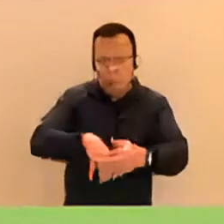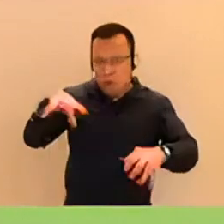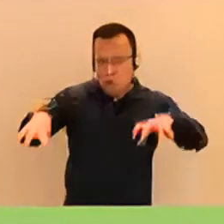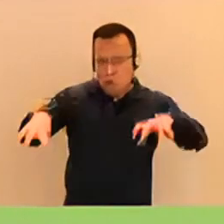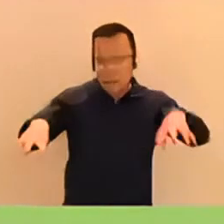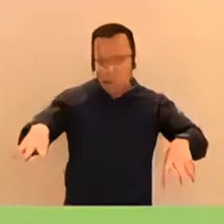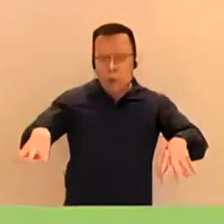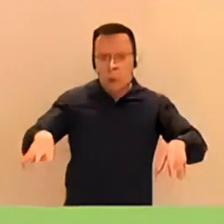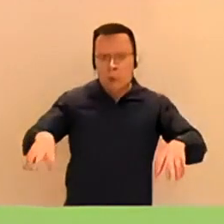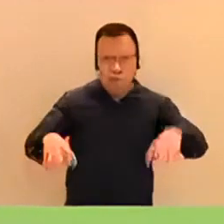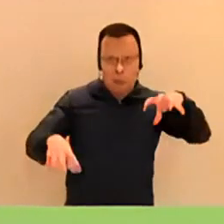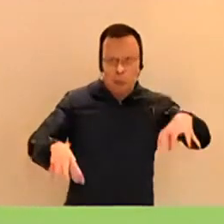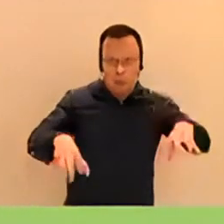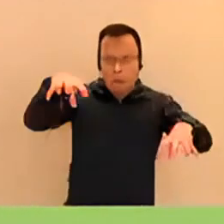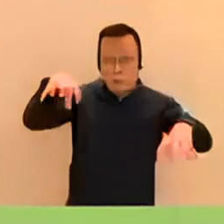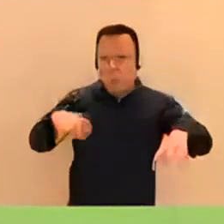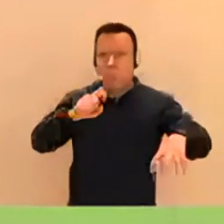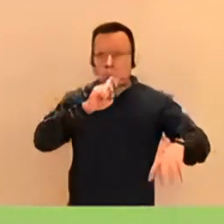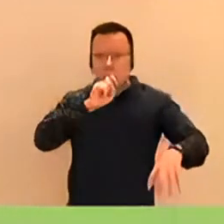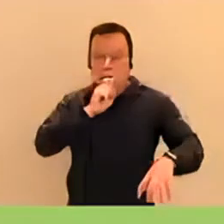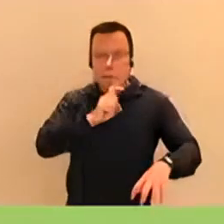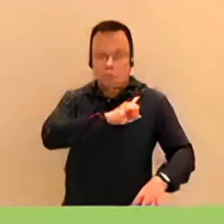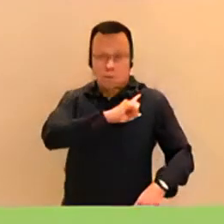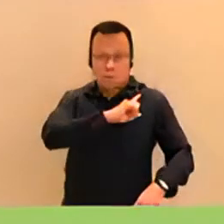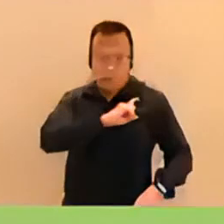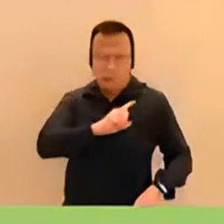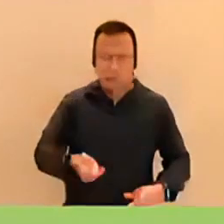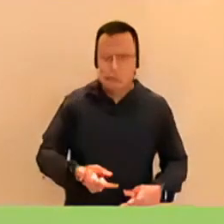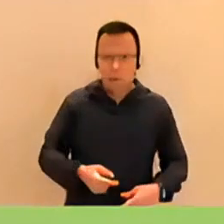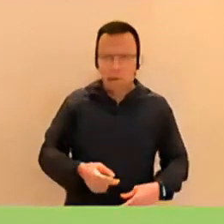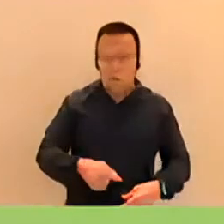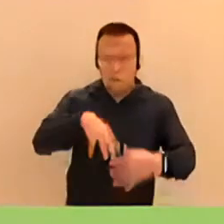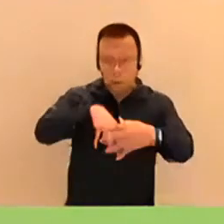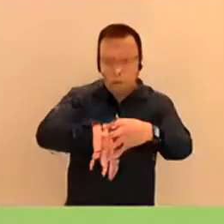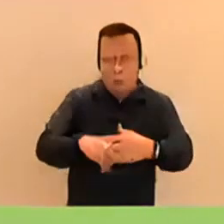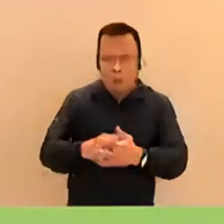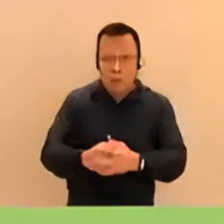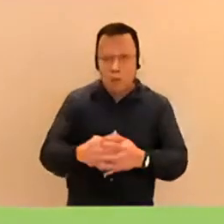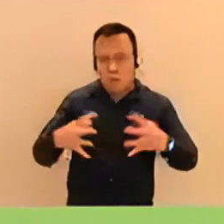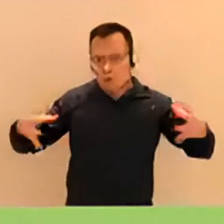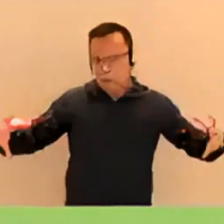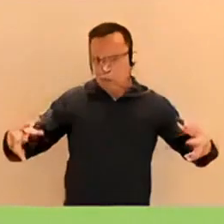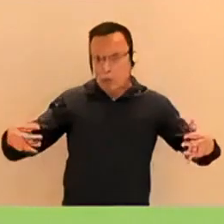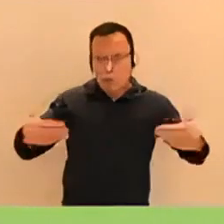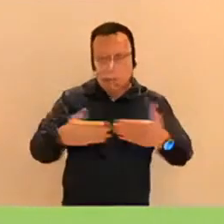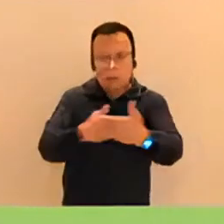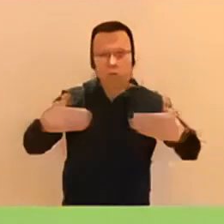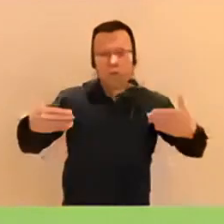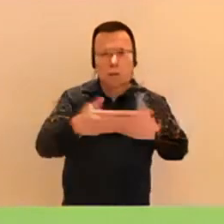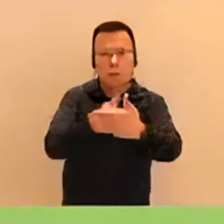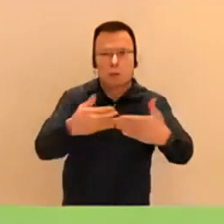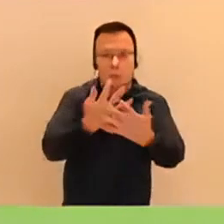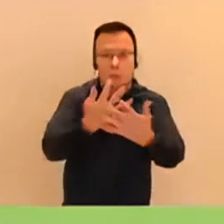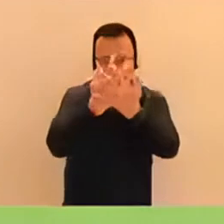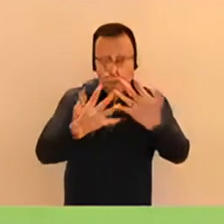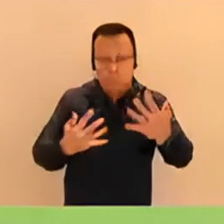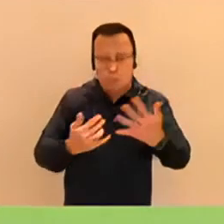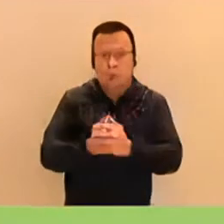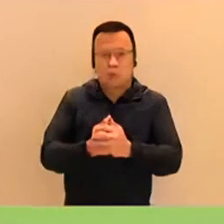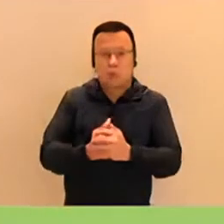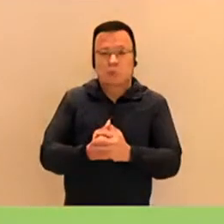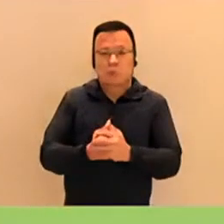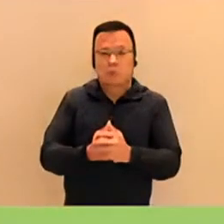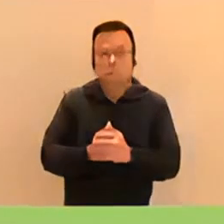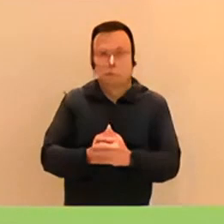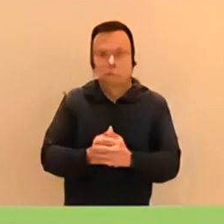have a green mass transit station at the center, with other public transport stations, daily shopping and dining